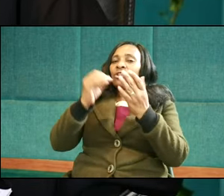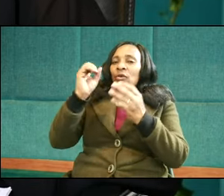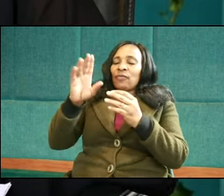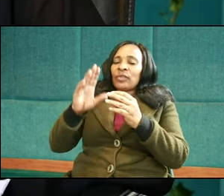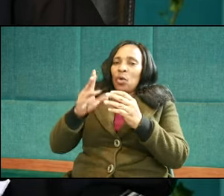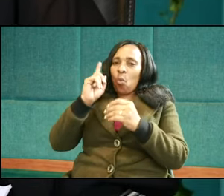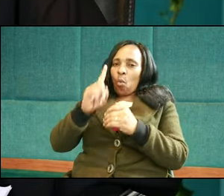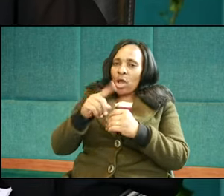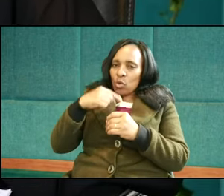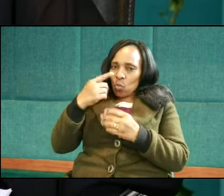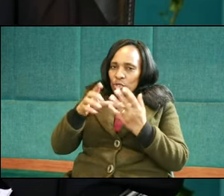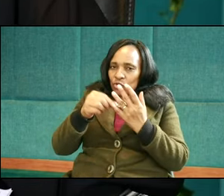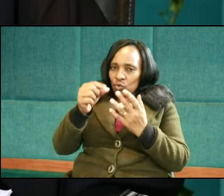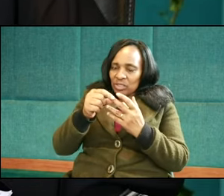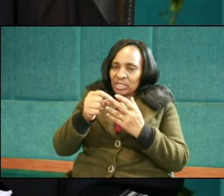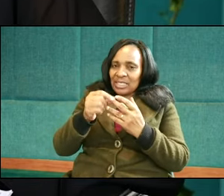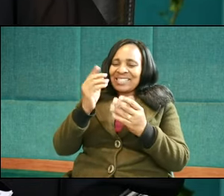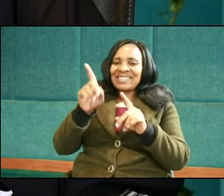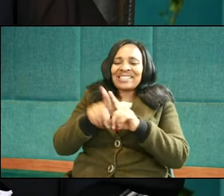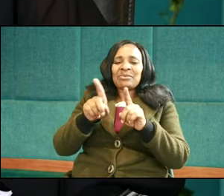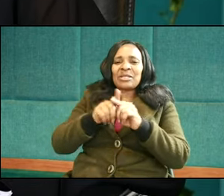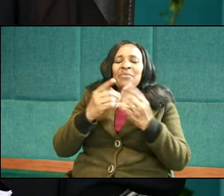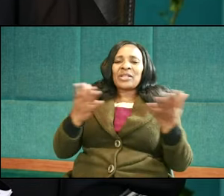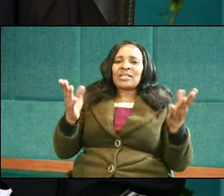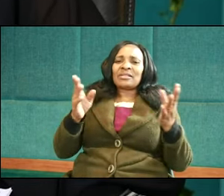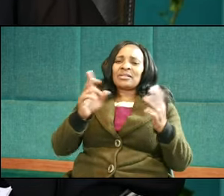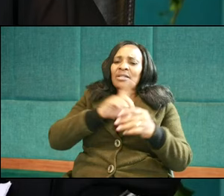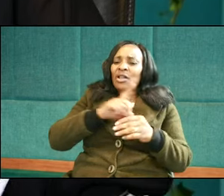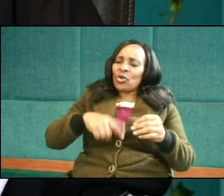one that was right. And it's the same thing that the Lord does to us now.